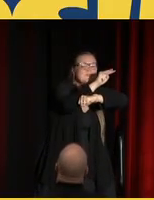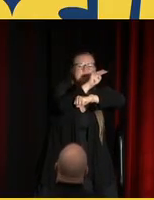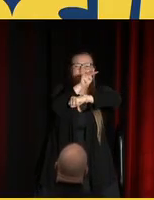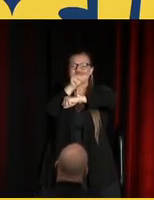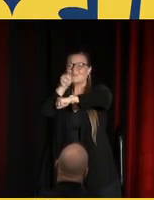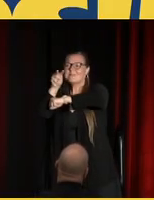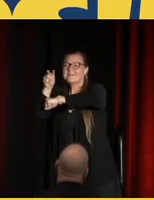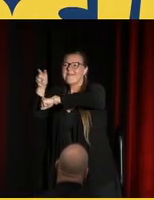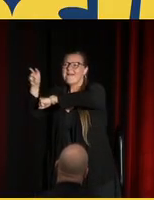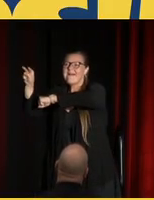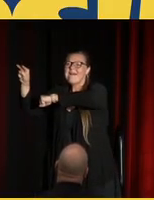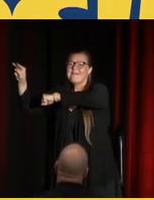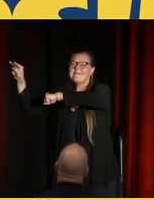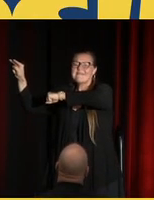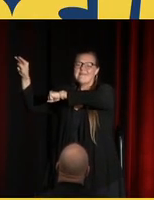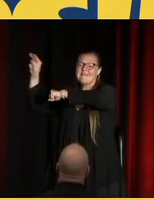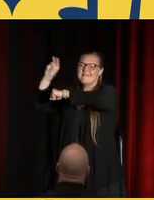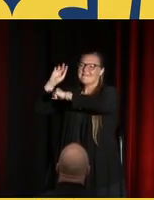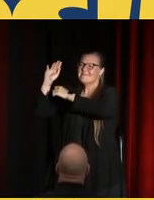were so